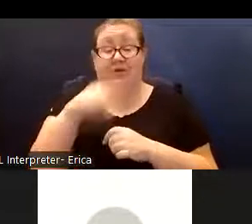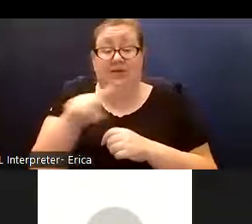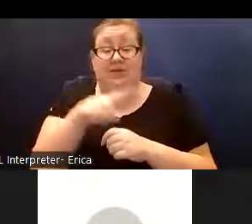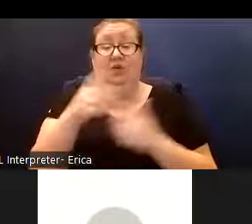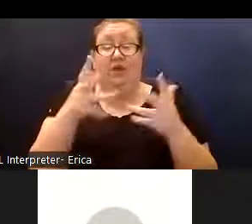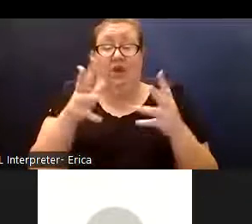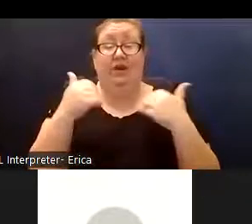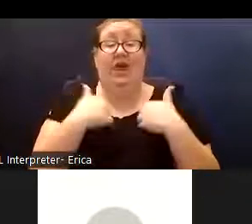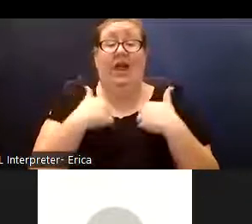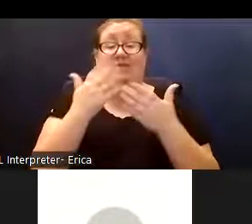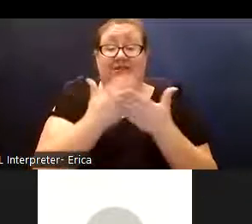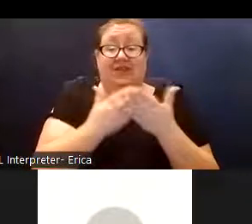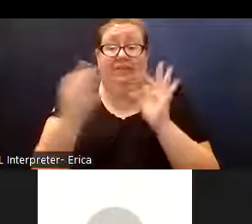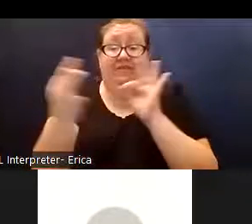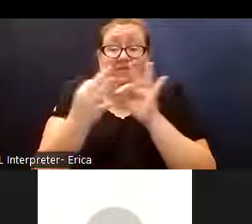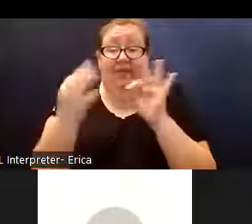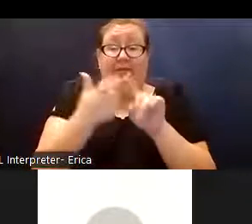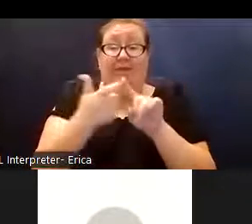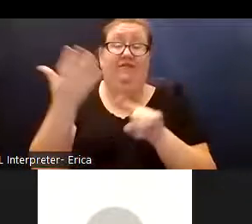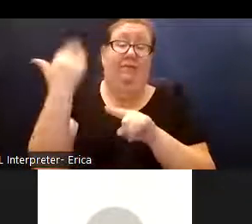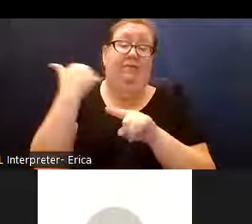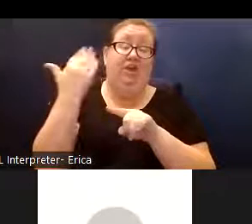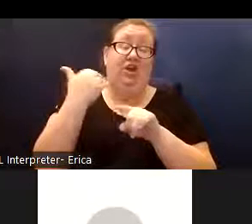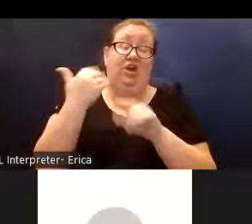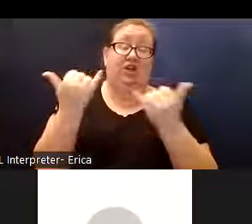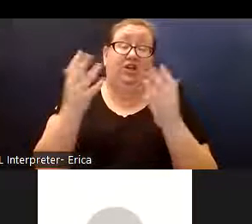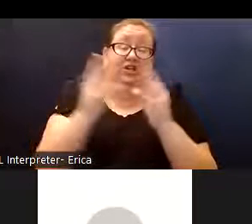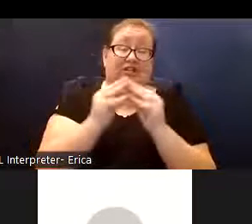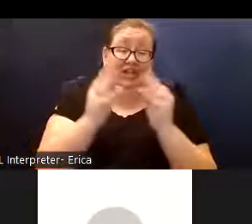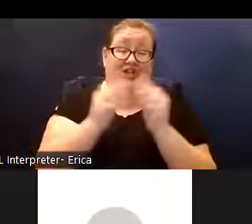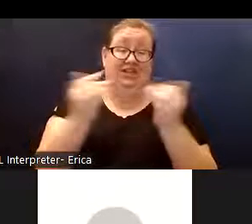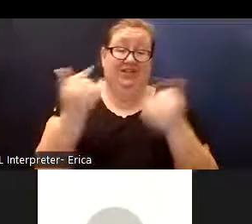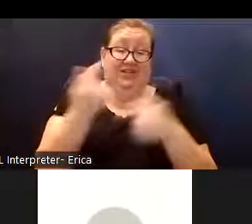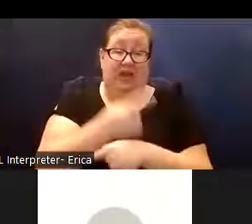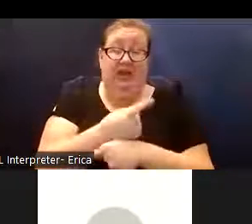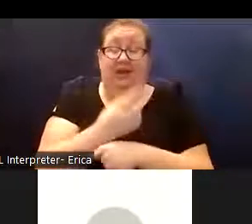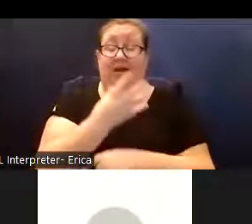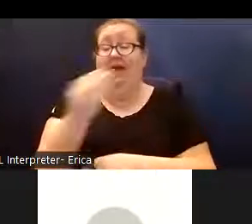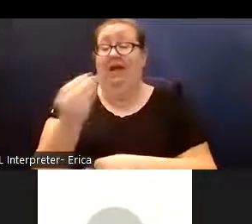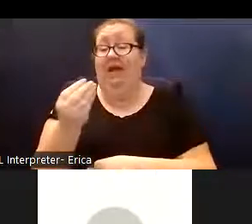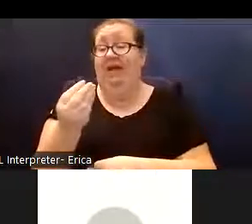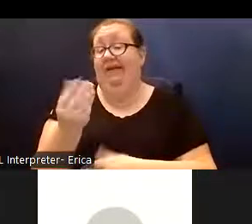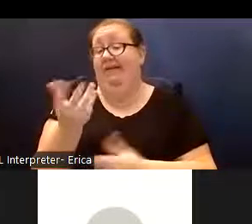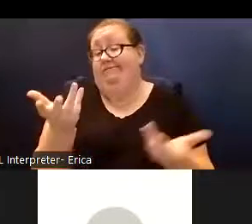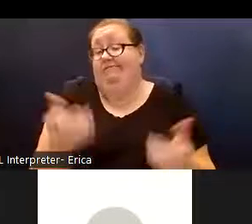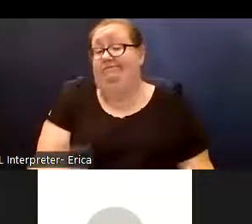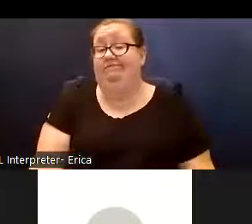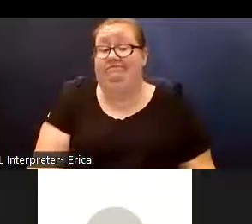have some feedback from our earlier session in here as well.